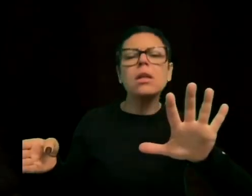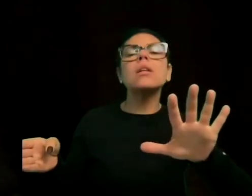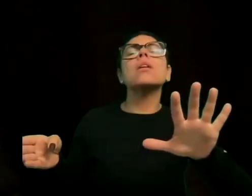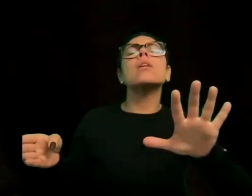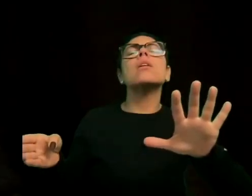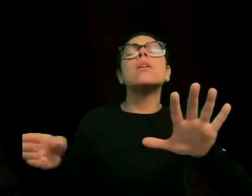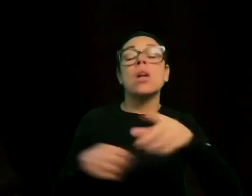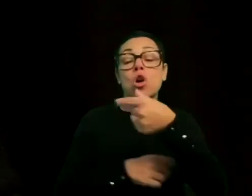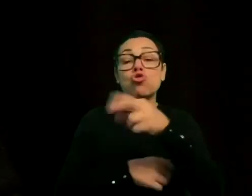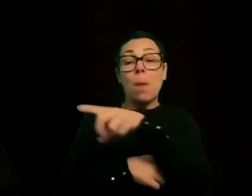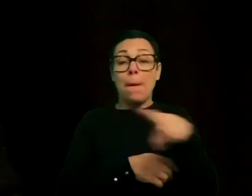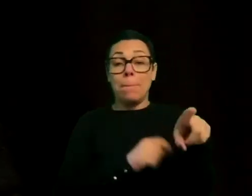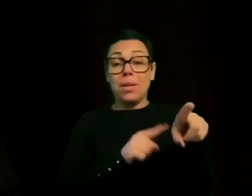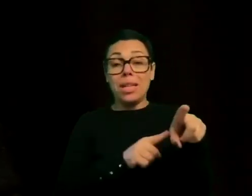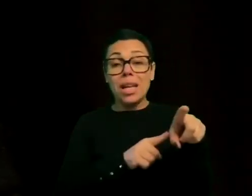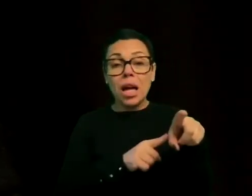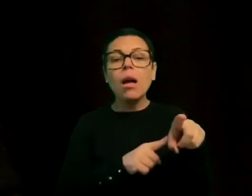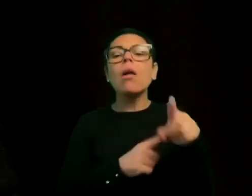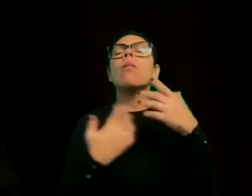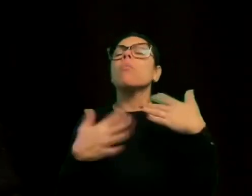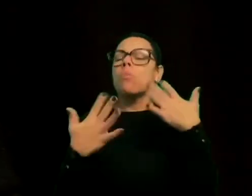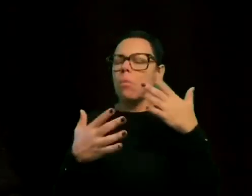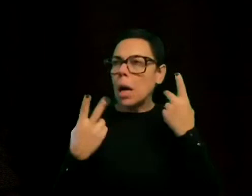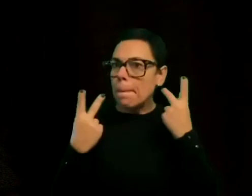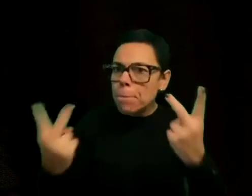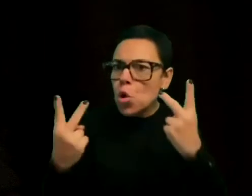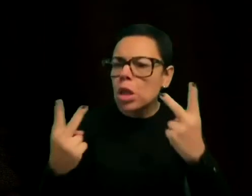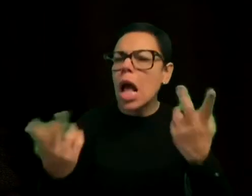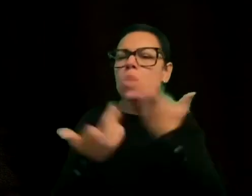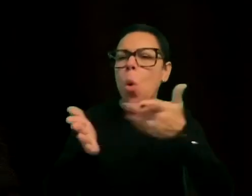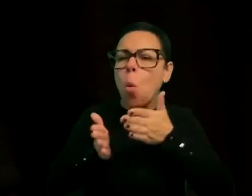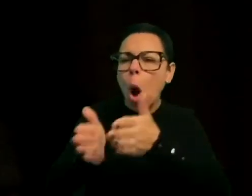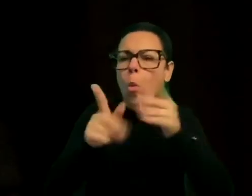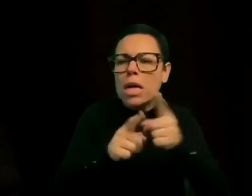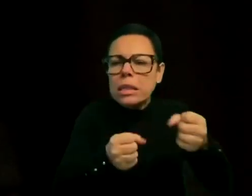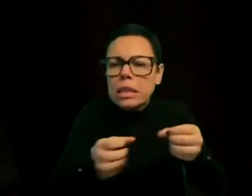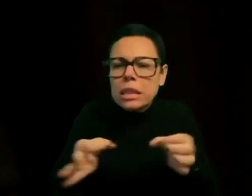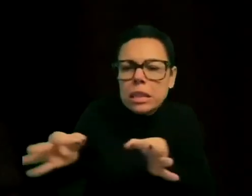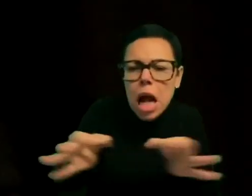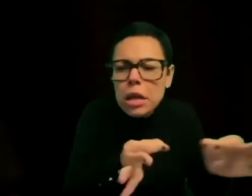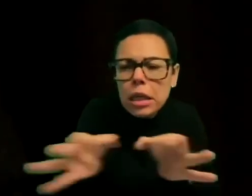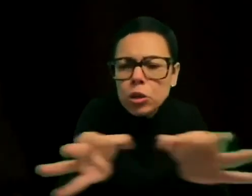actually tasks also with sustainability issues. And the new